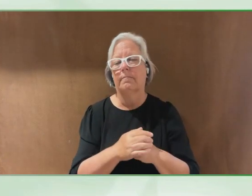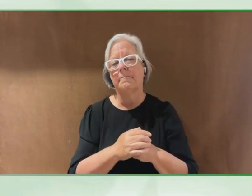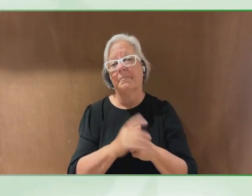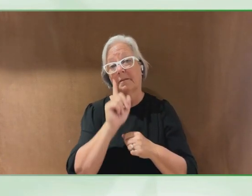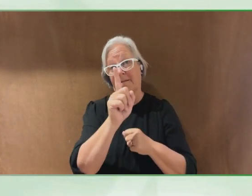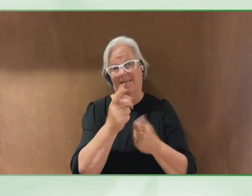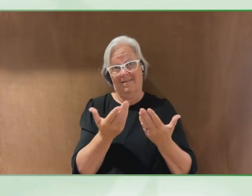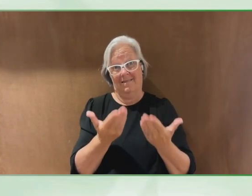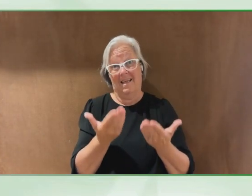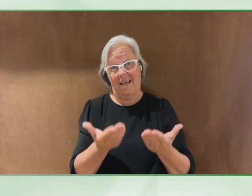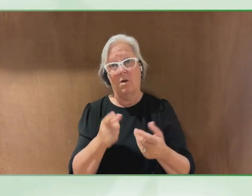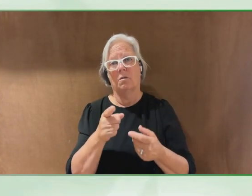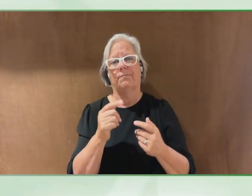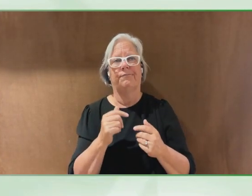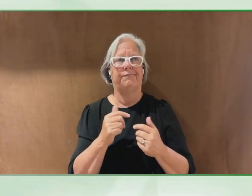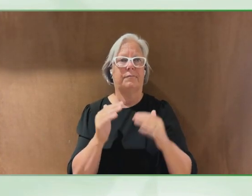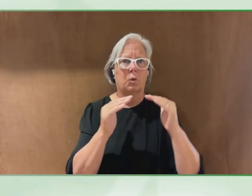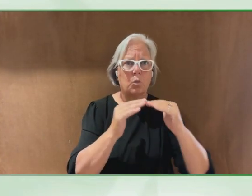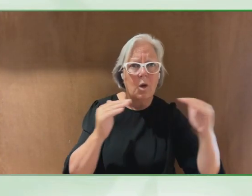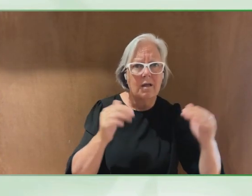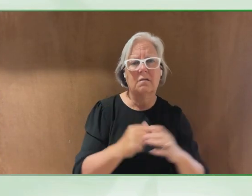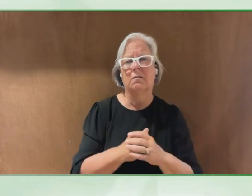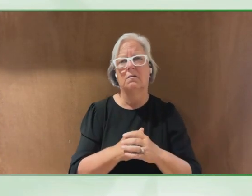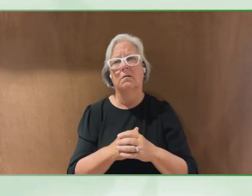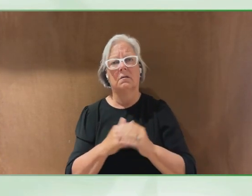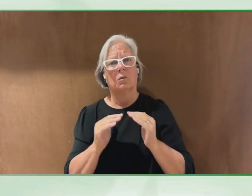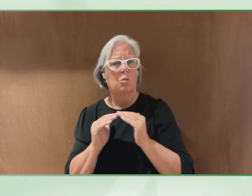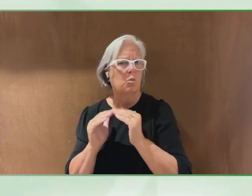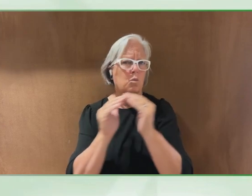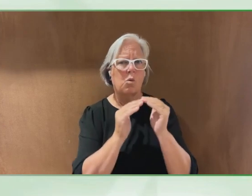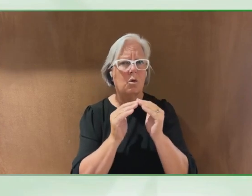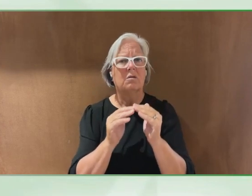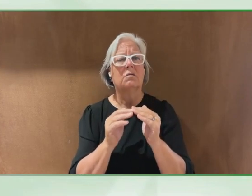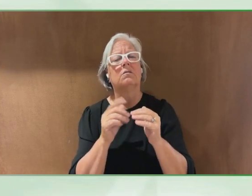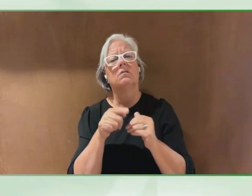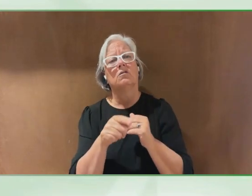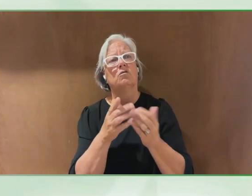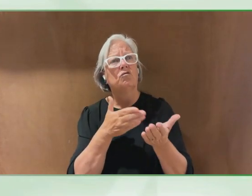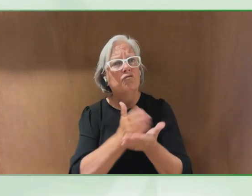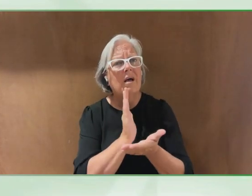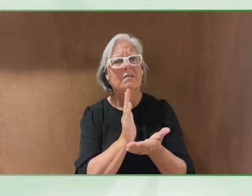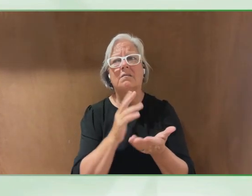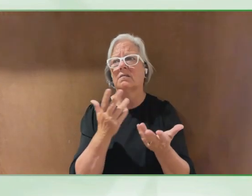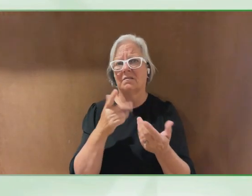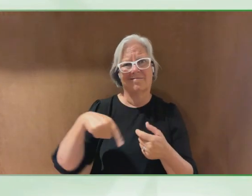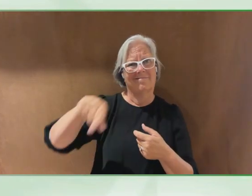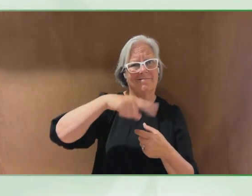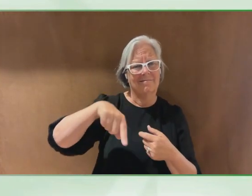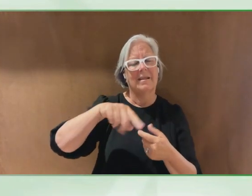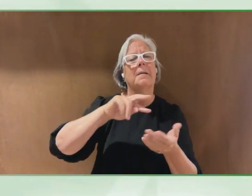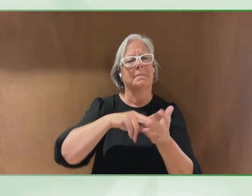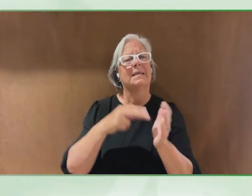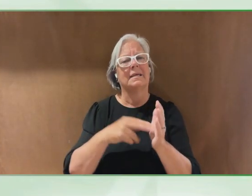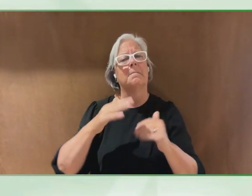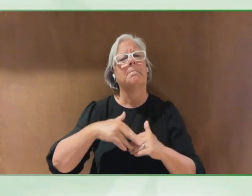equality and equality rights within educational spaces, it makes it easier to progress and gives us a better opportunity